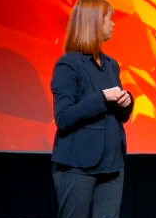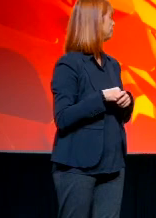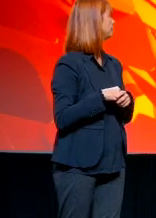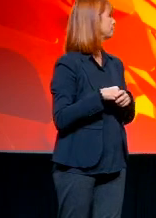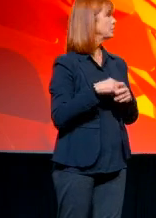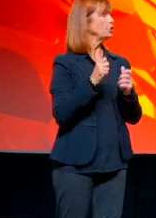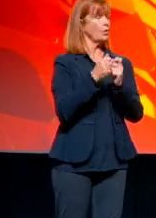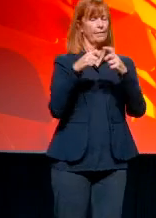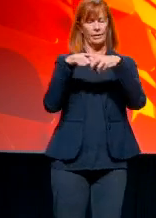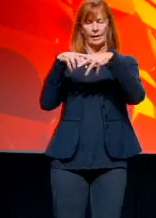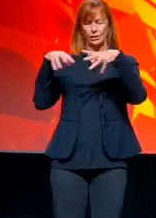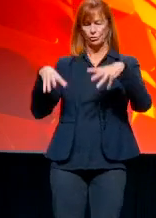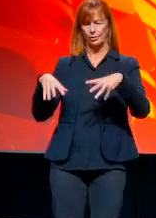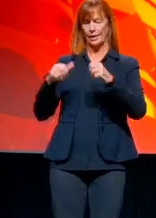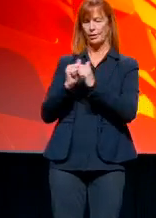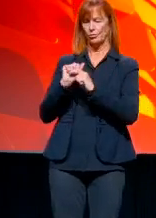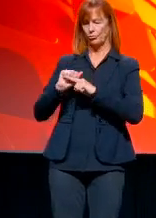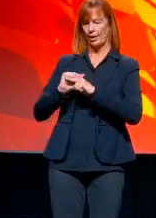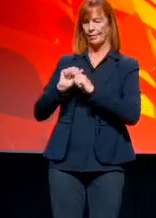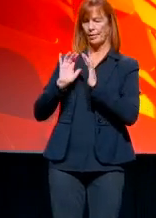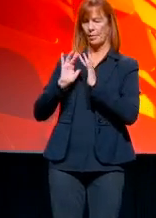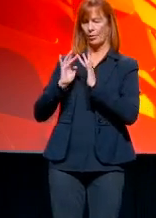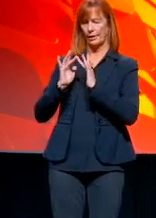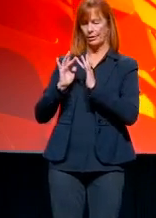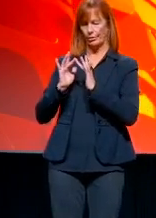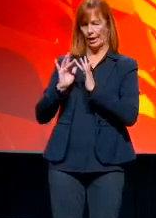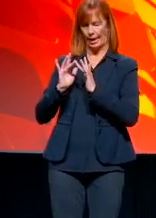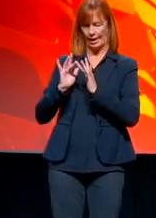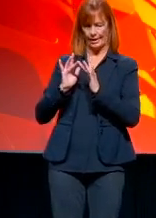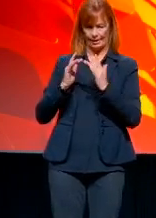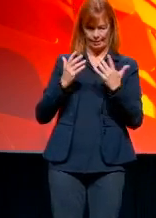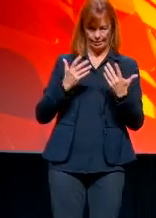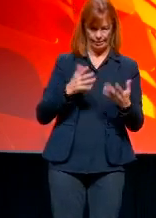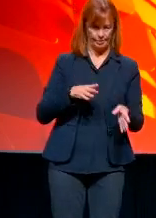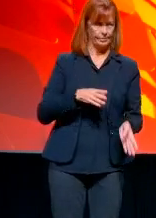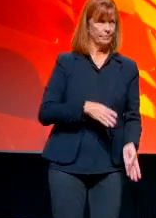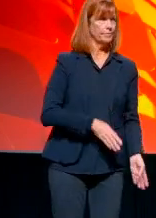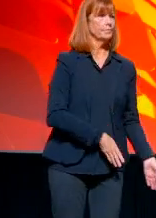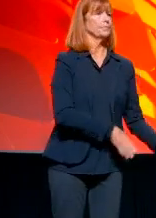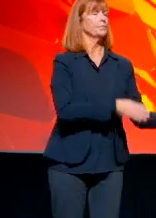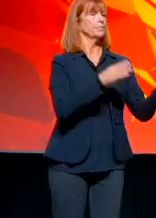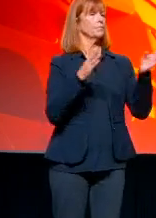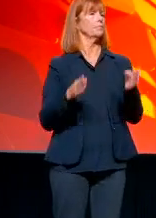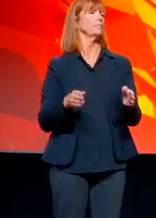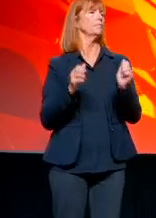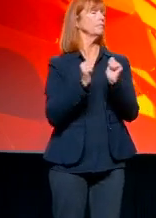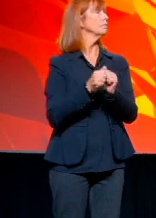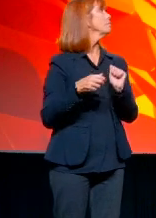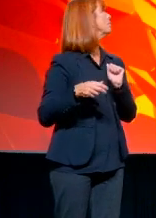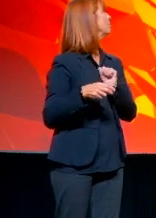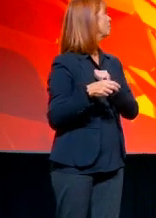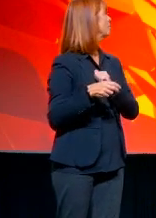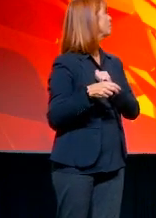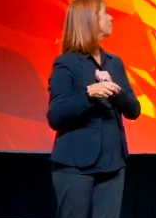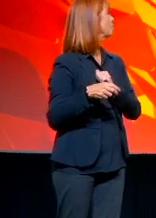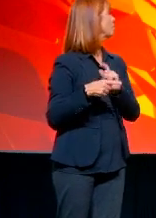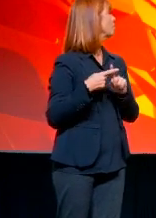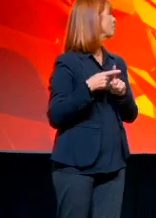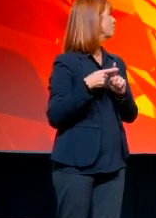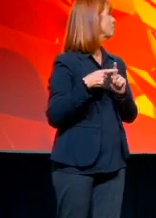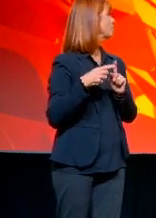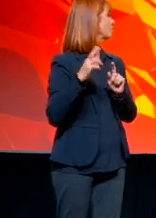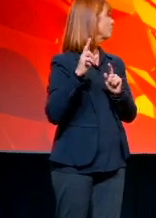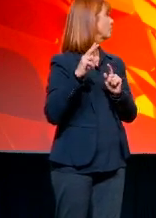from the internet to train the model. And after that, you fine-tune the model with the high-quality question-answer pairs, so